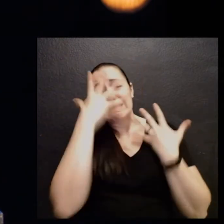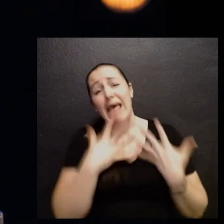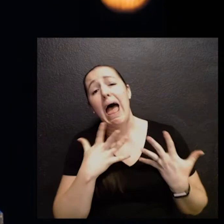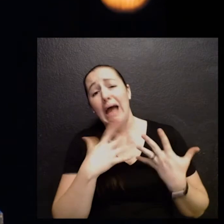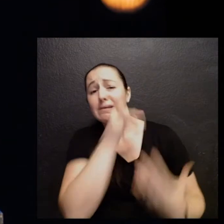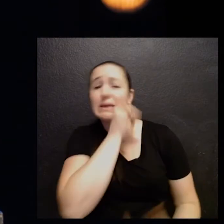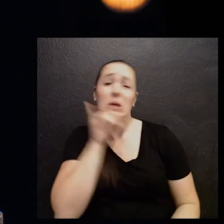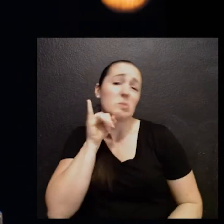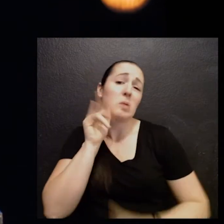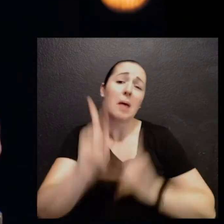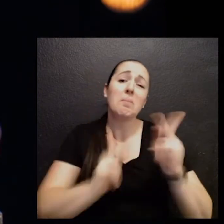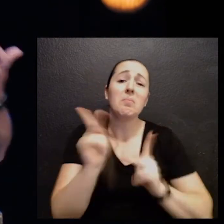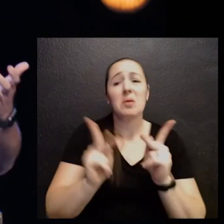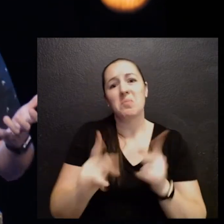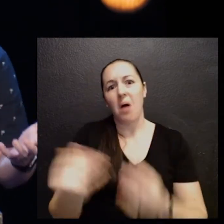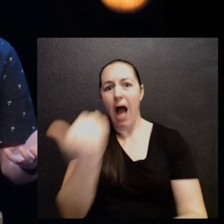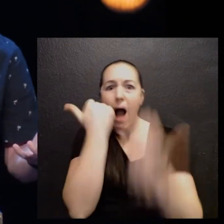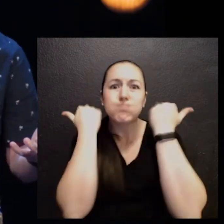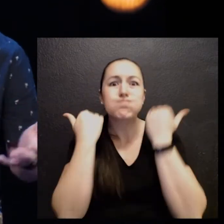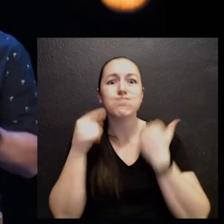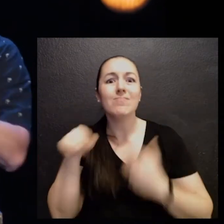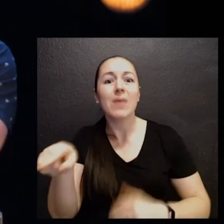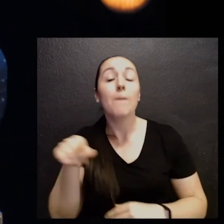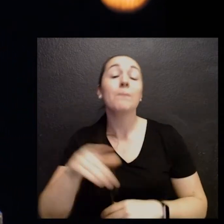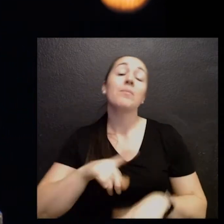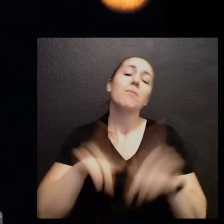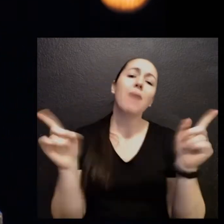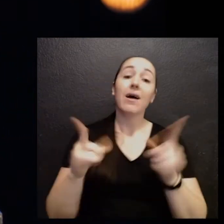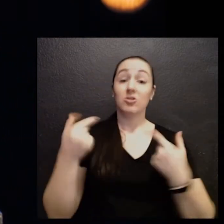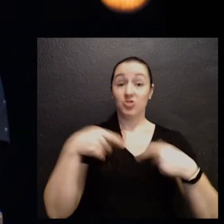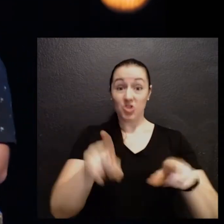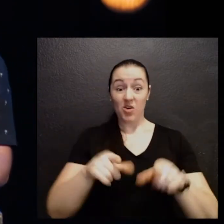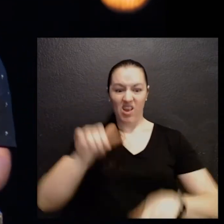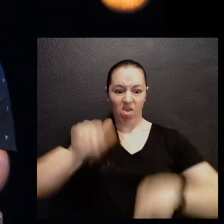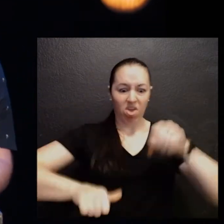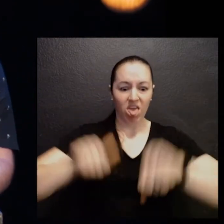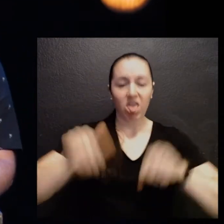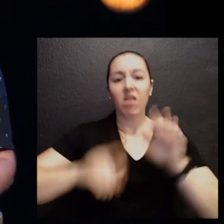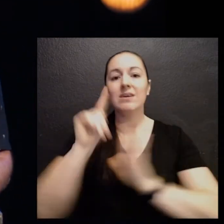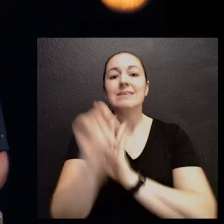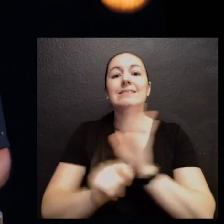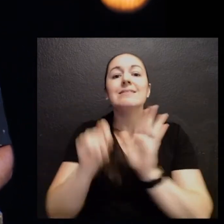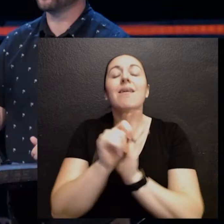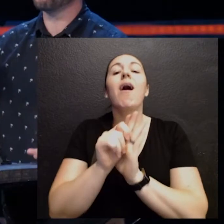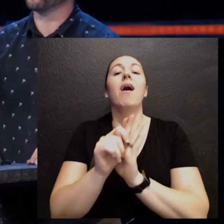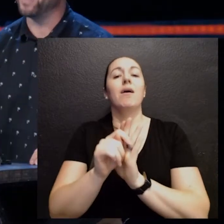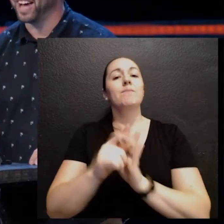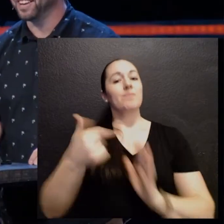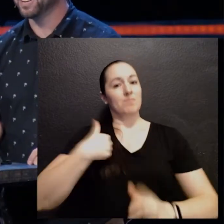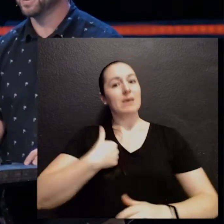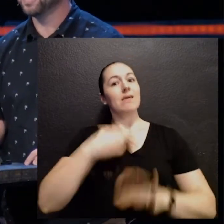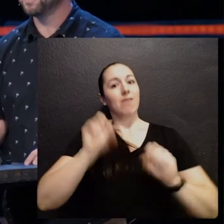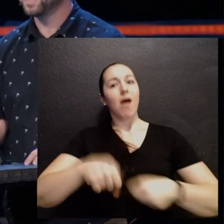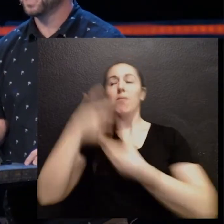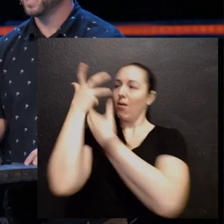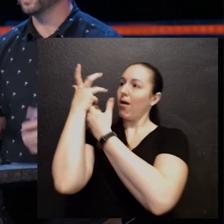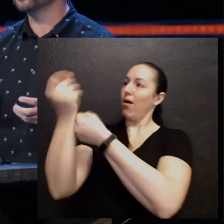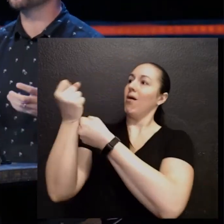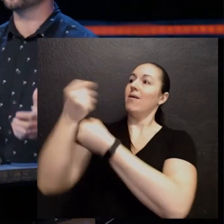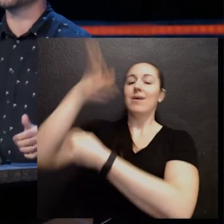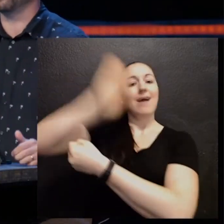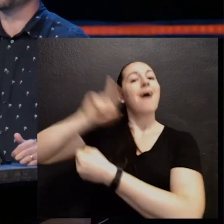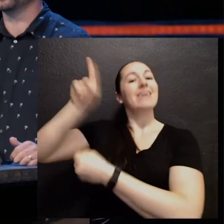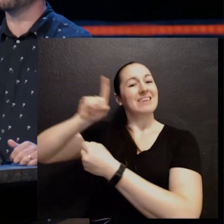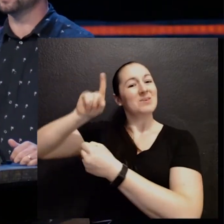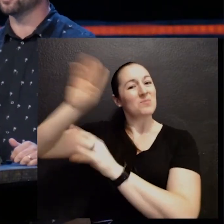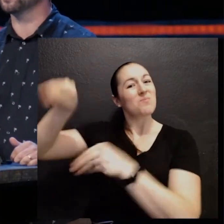them. But in uncertain times, I can be certain that God will provide. In